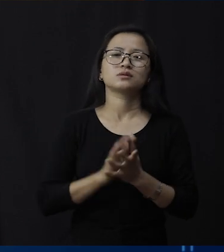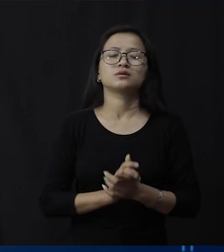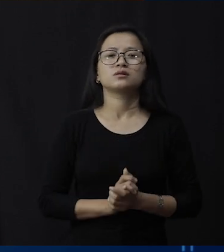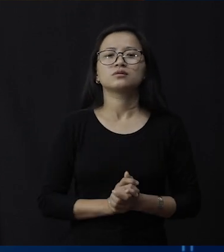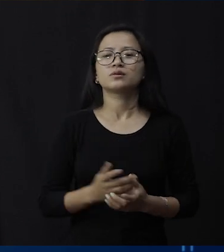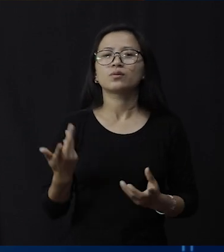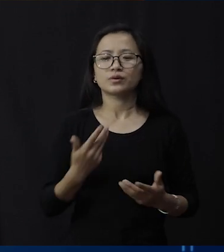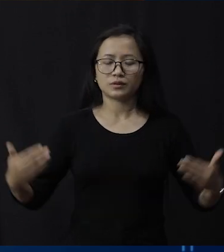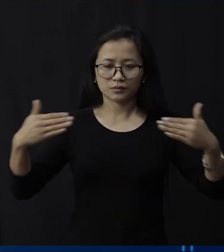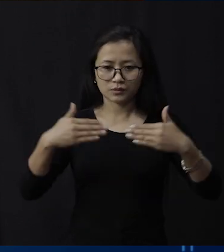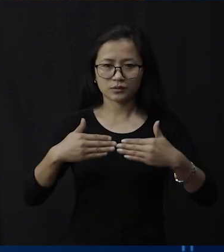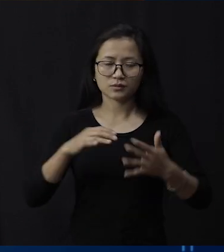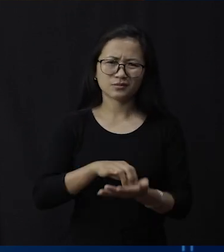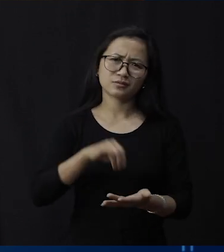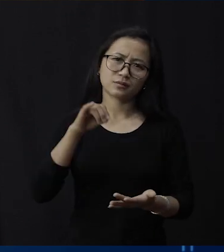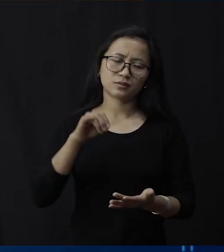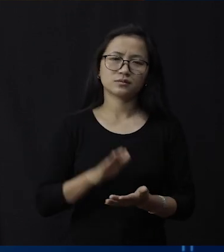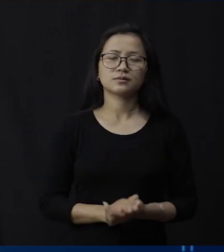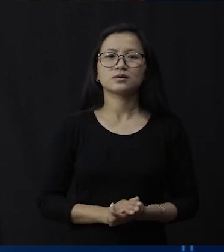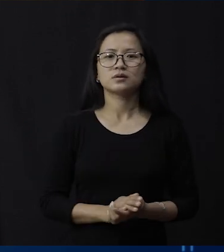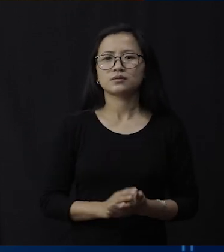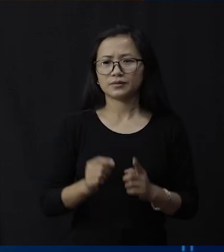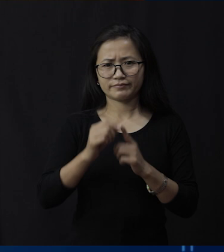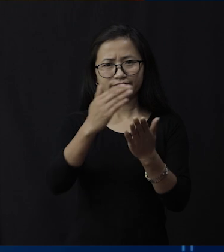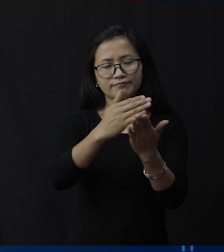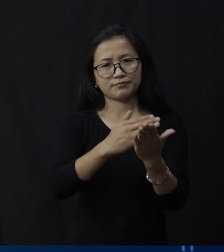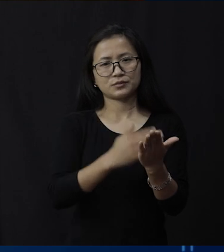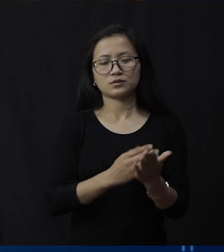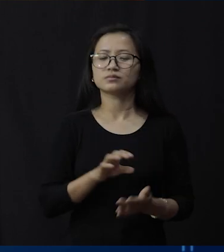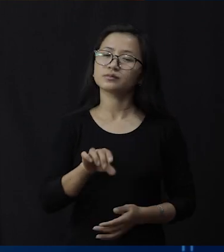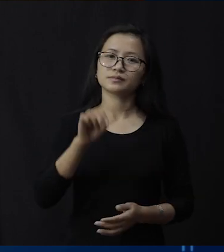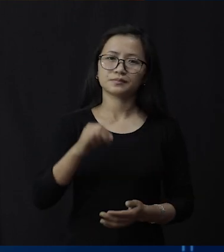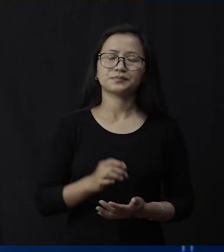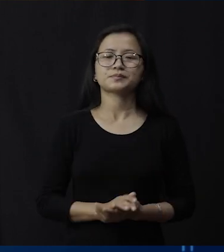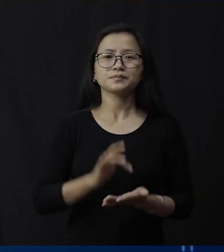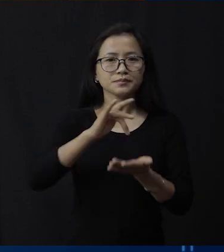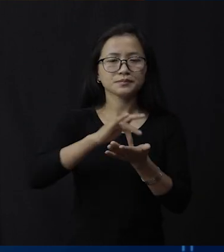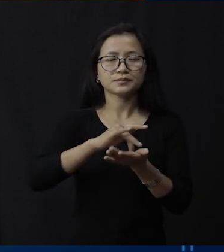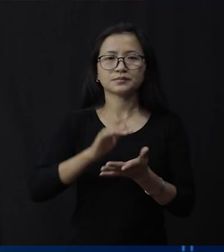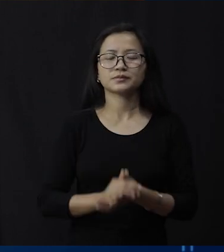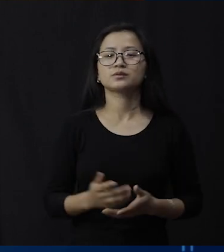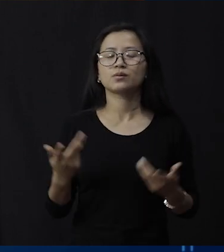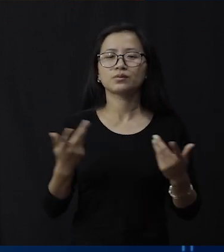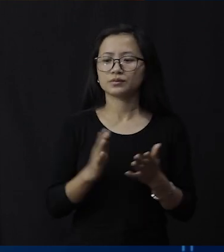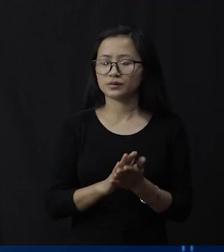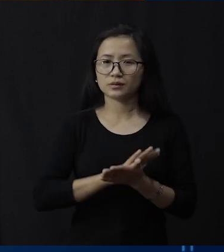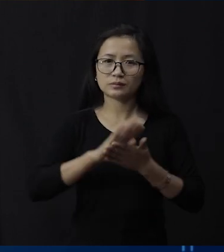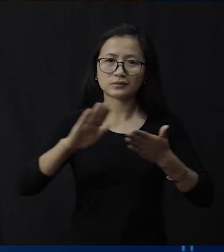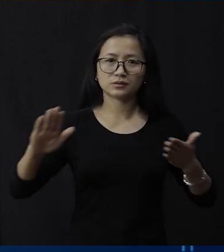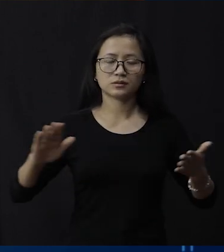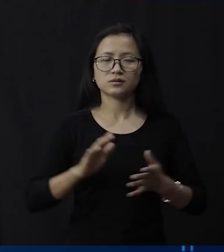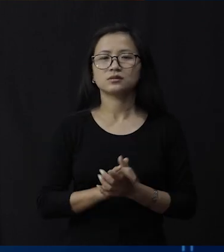hall where the meetings takes place or sometimes some programs takes place, okay? So they have recently